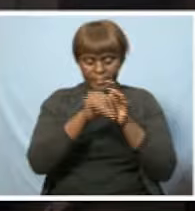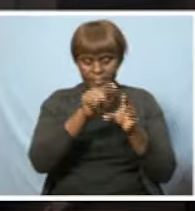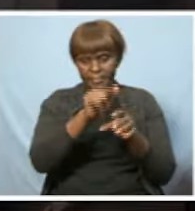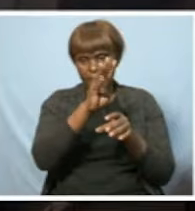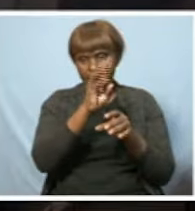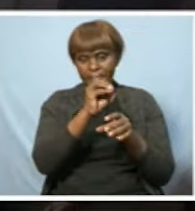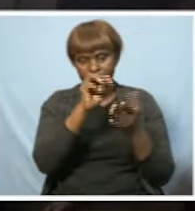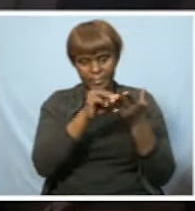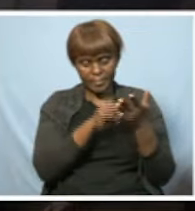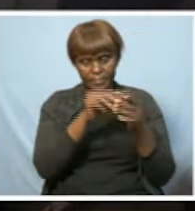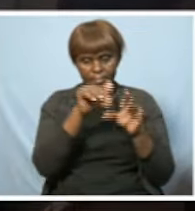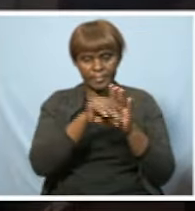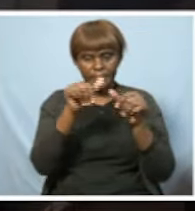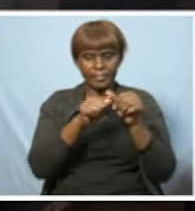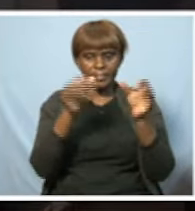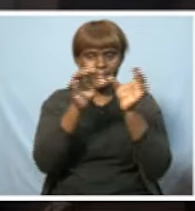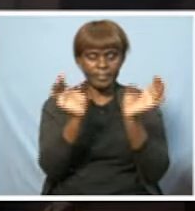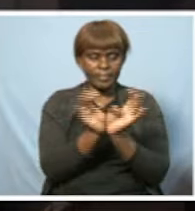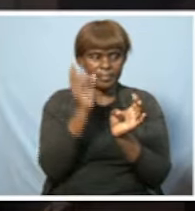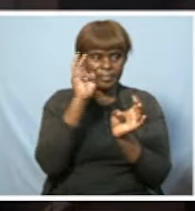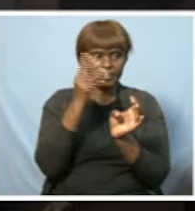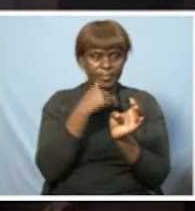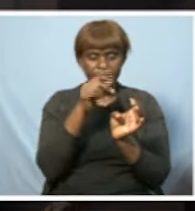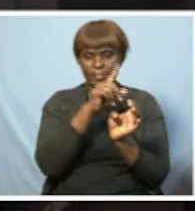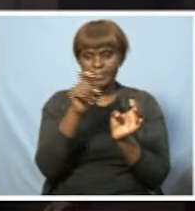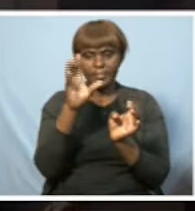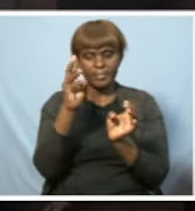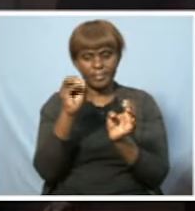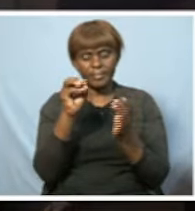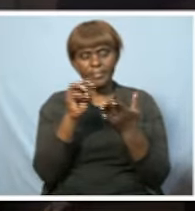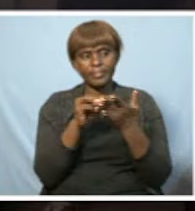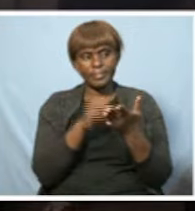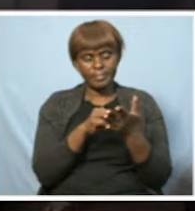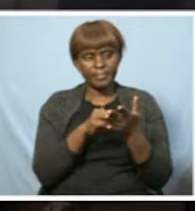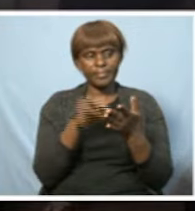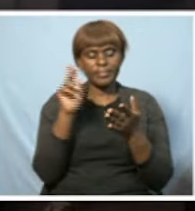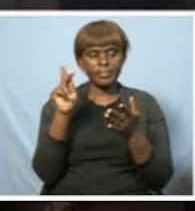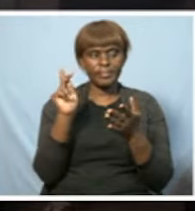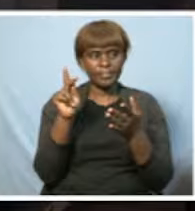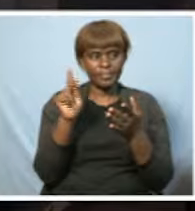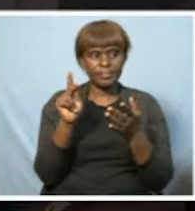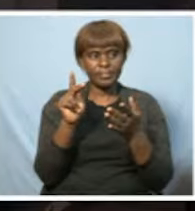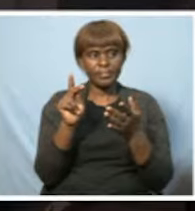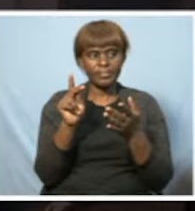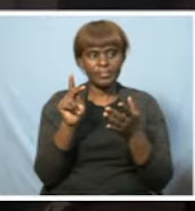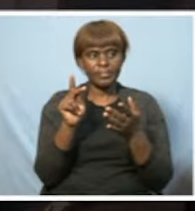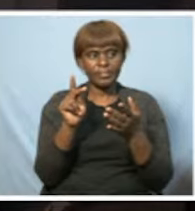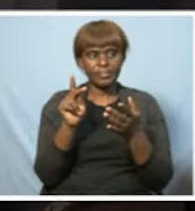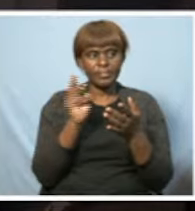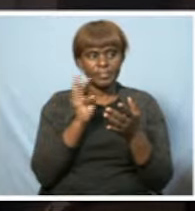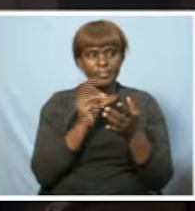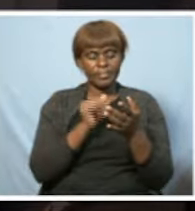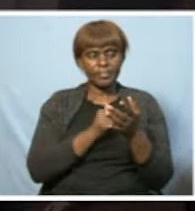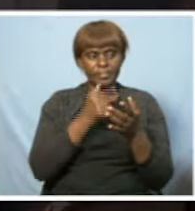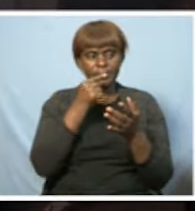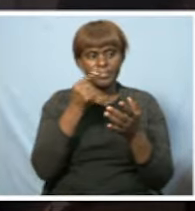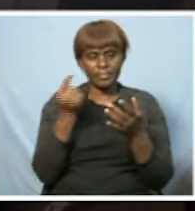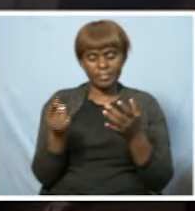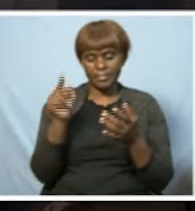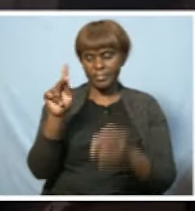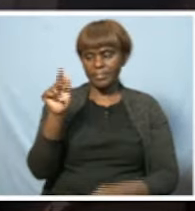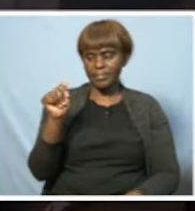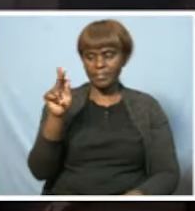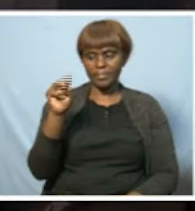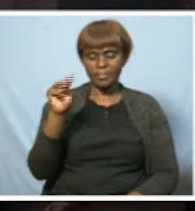every constituency is going to have 160 million kwacha. Are we saying that the Kaumbwe constituency